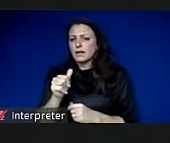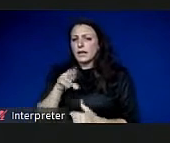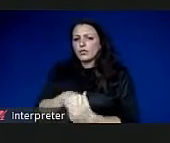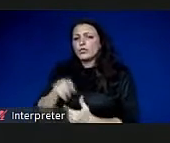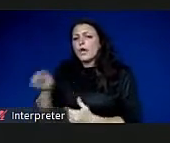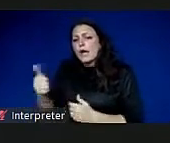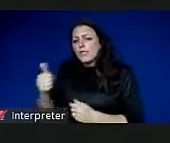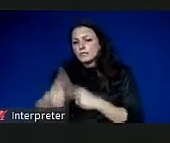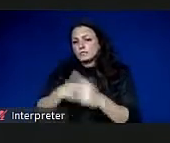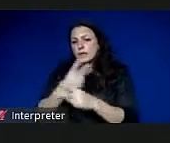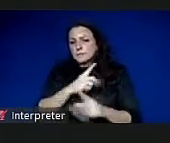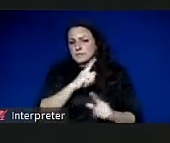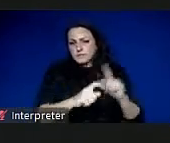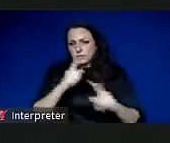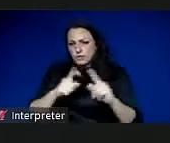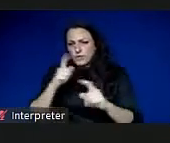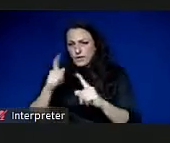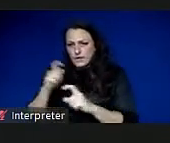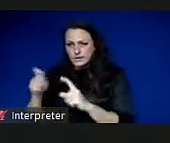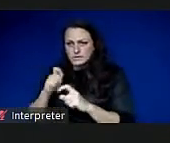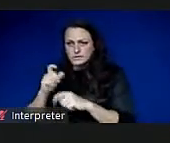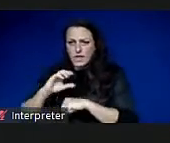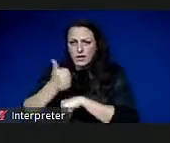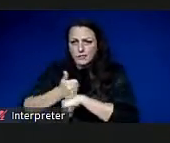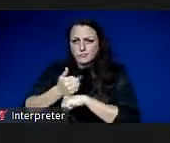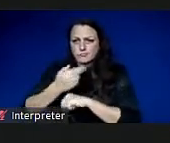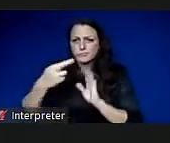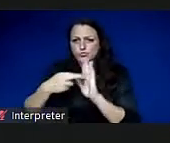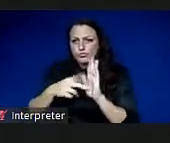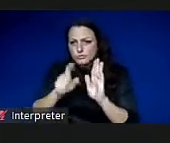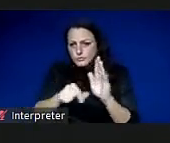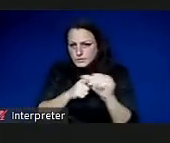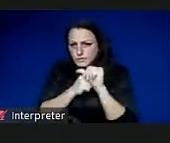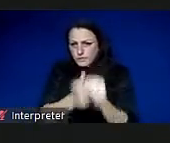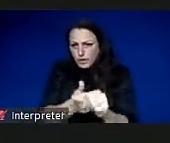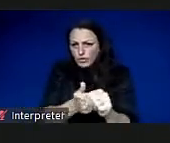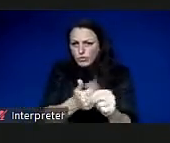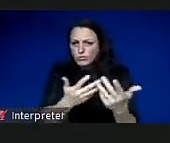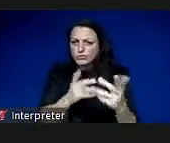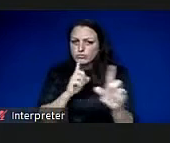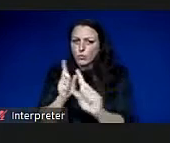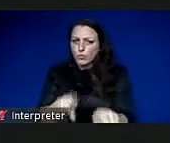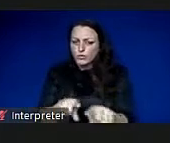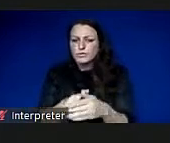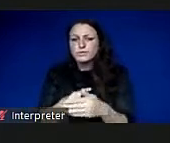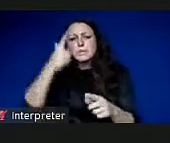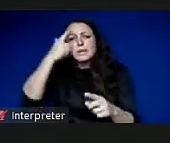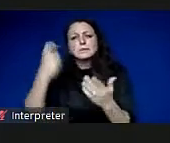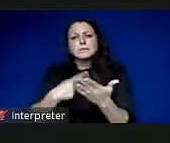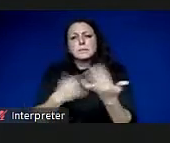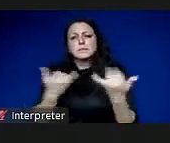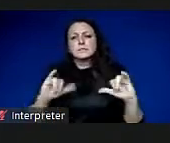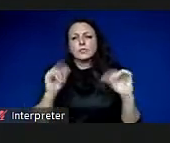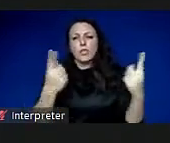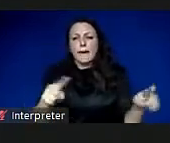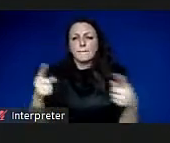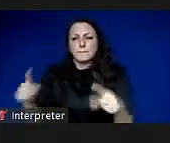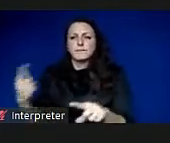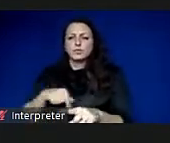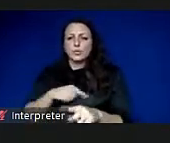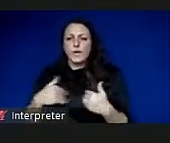enforcement capabilities that we've had to bring to bear because incidents still happen in facilities.